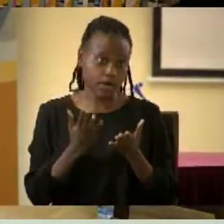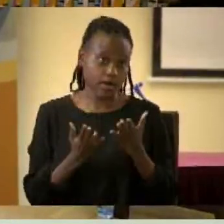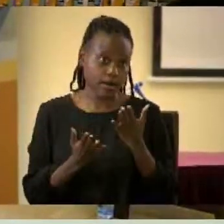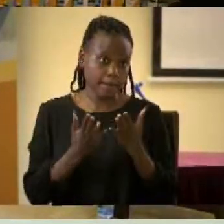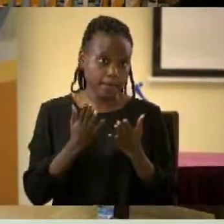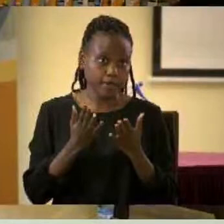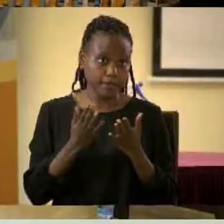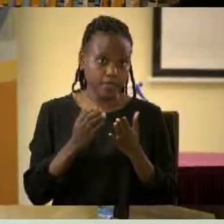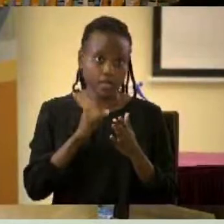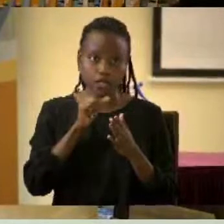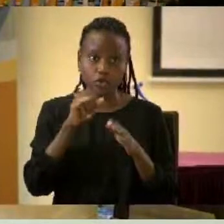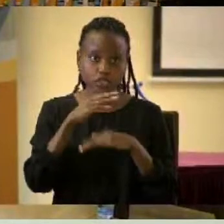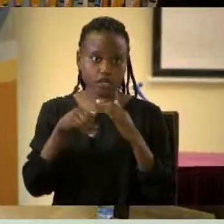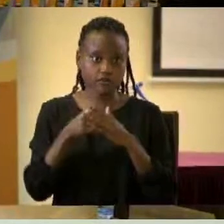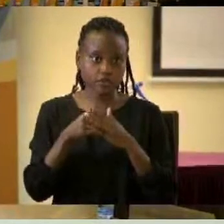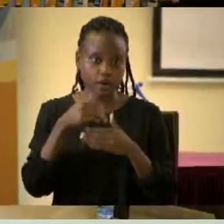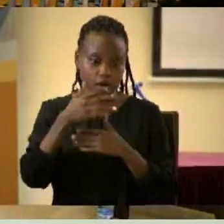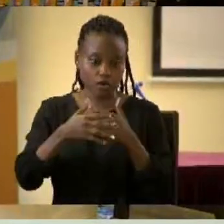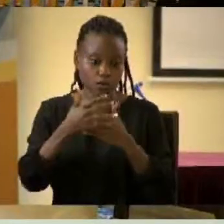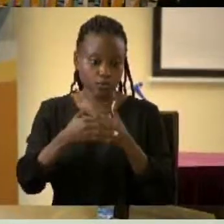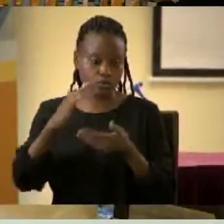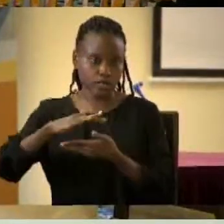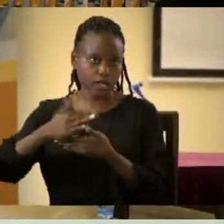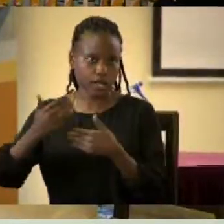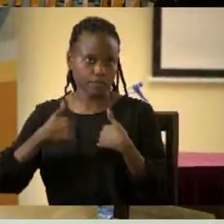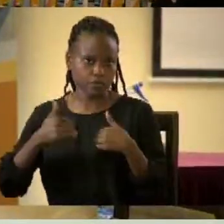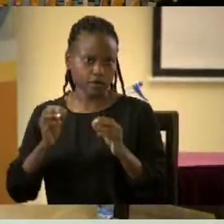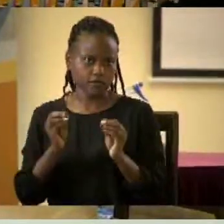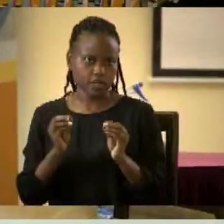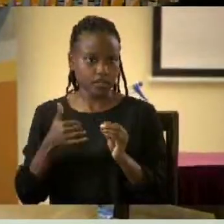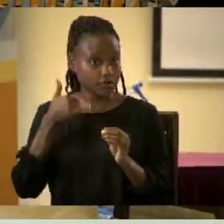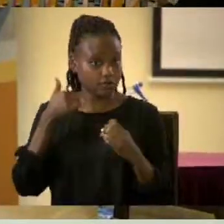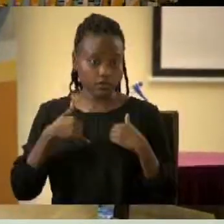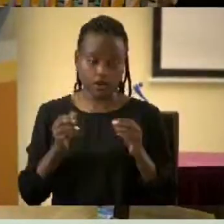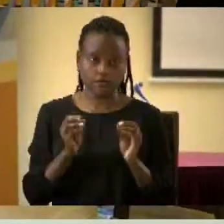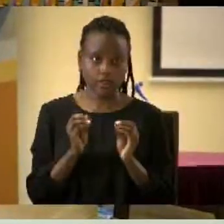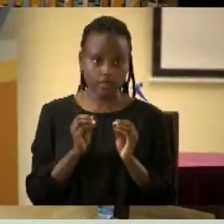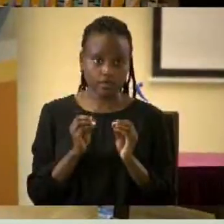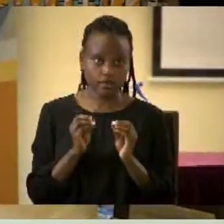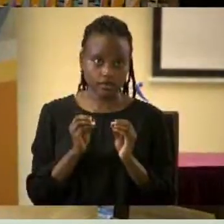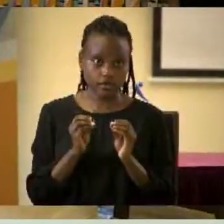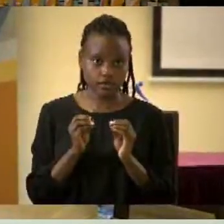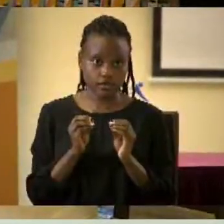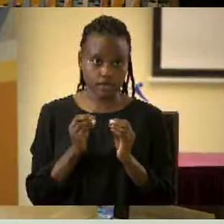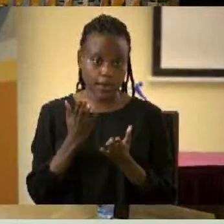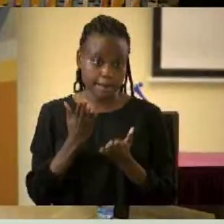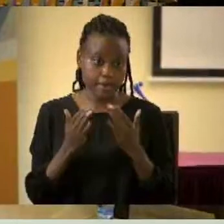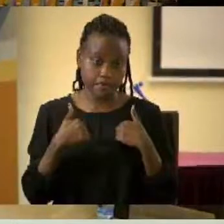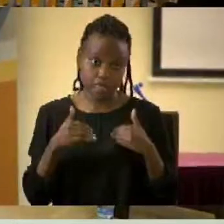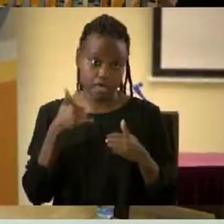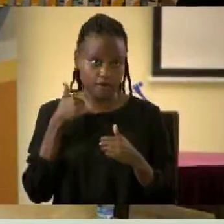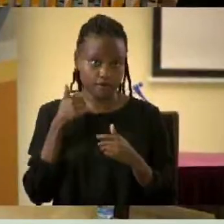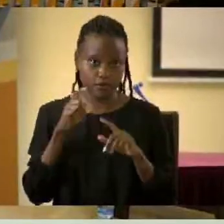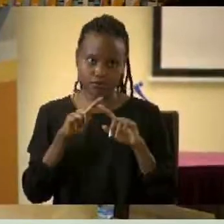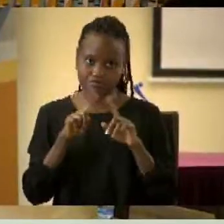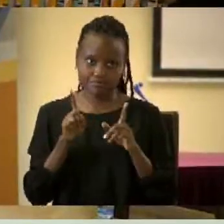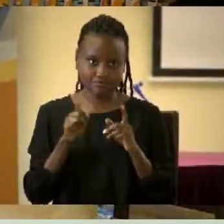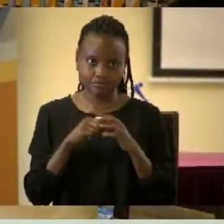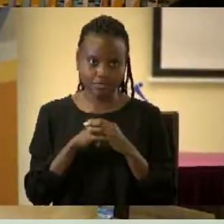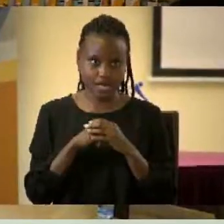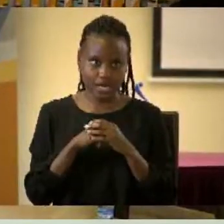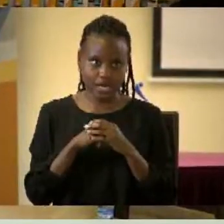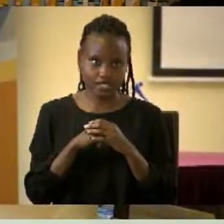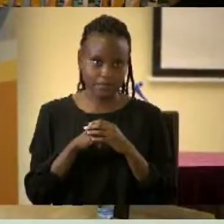all our litigants have computers and laptops and smartphones. They may have the smartphone, but